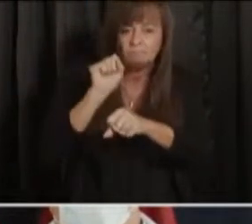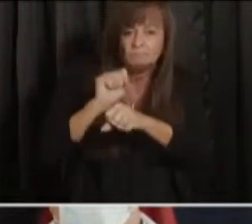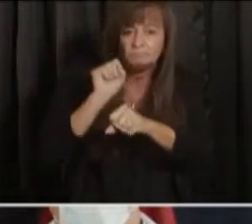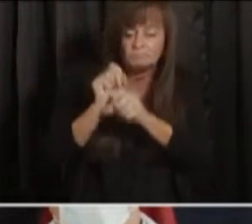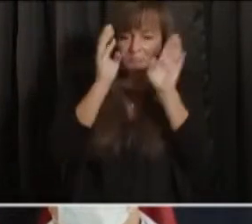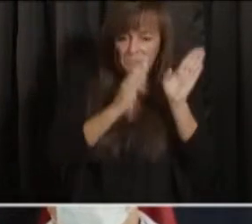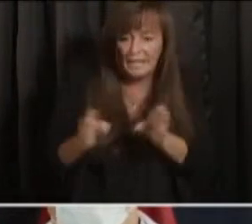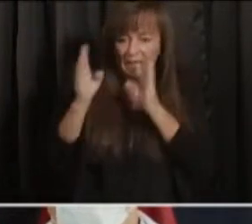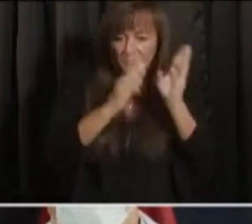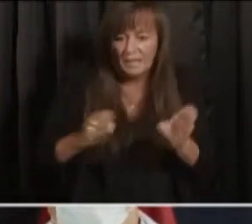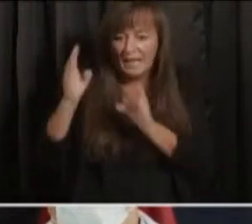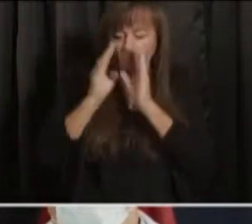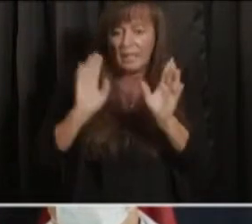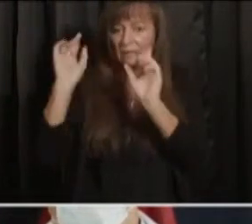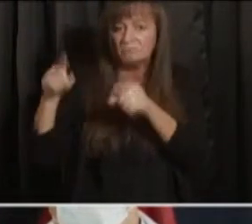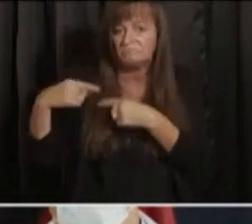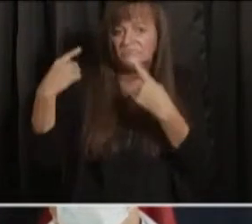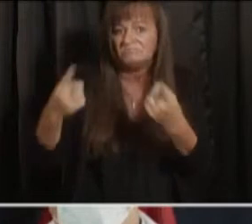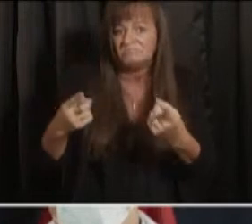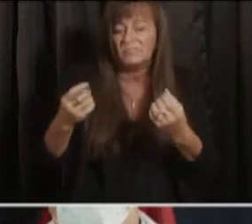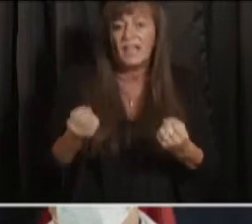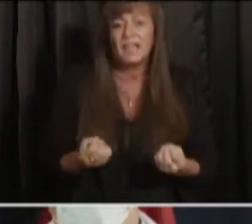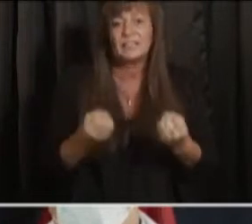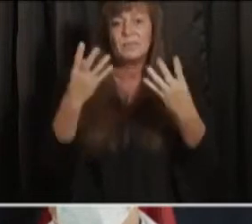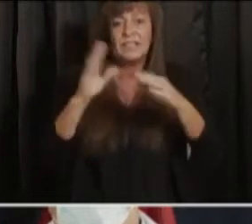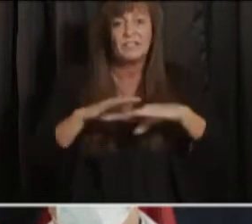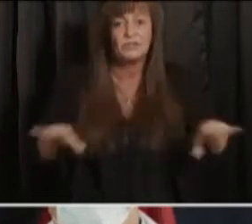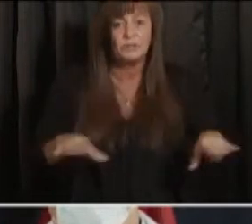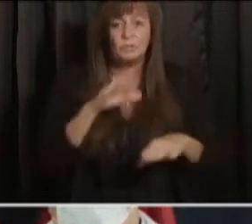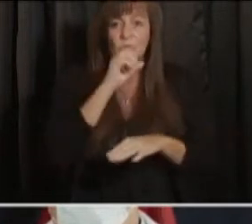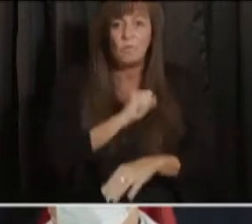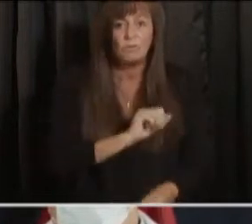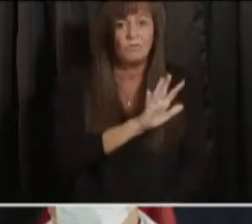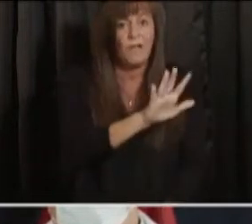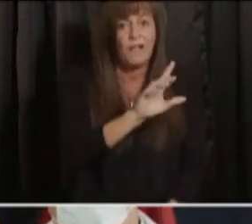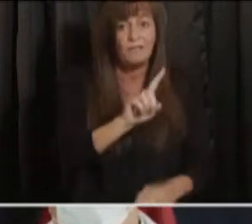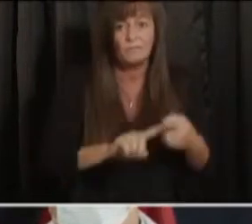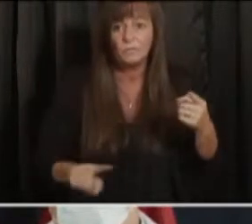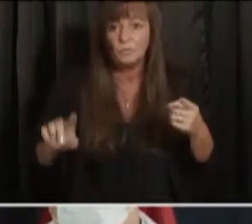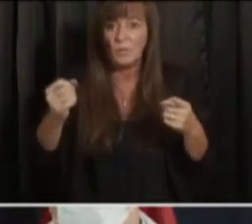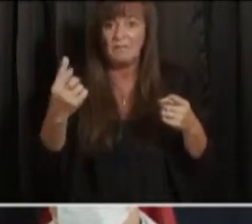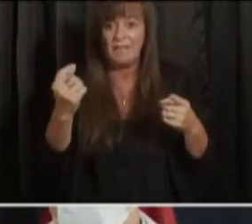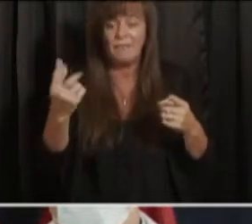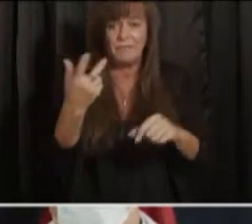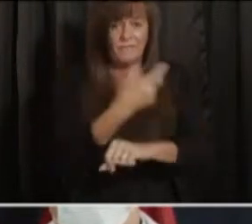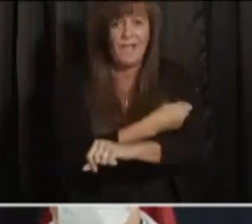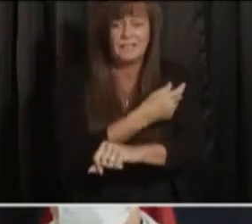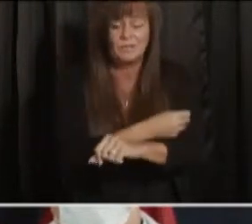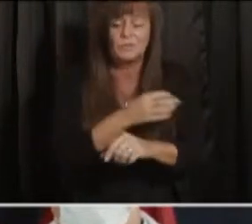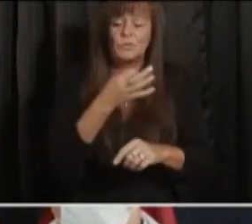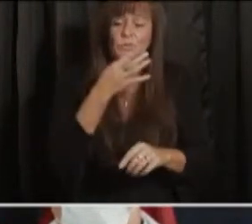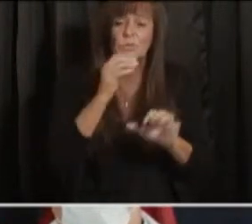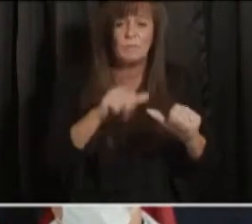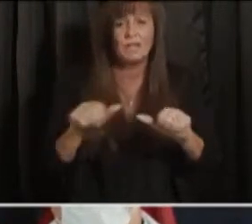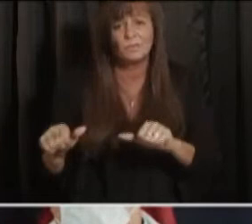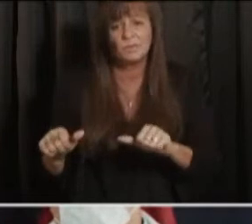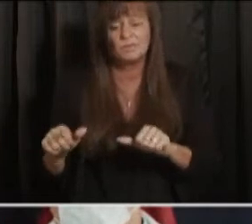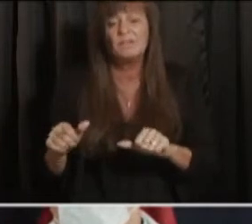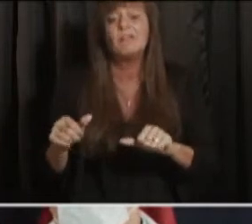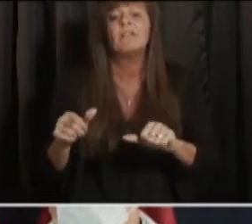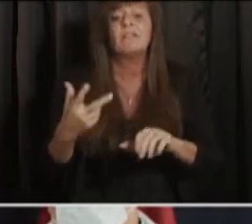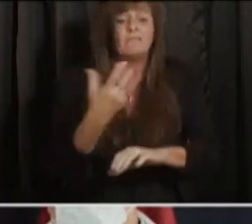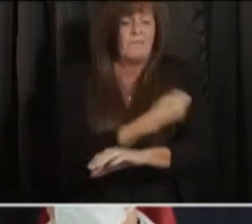planning to get as many 5 to 11-year-olds vaccinated as quickly as possible. Vaccinating Colorado's younger